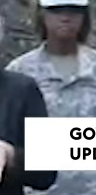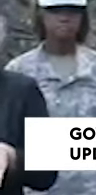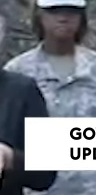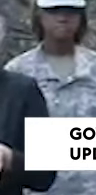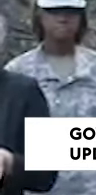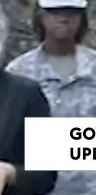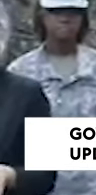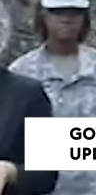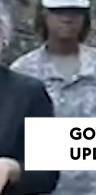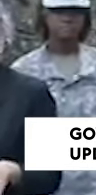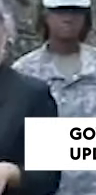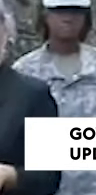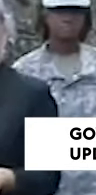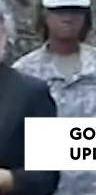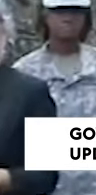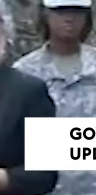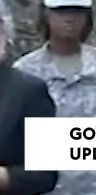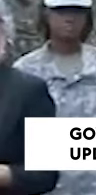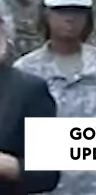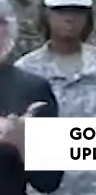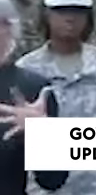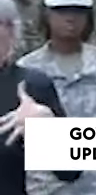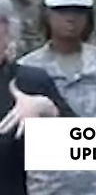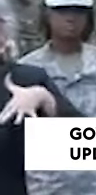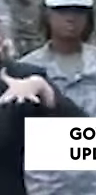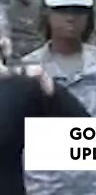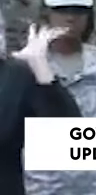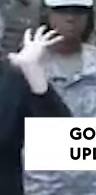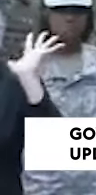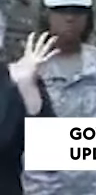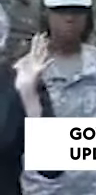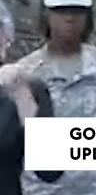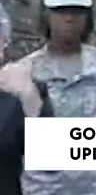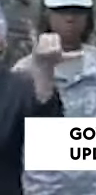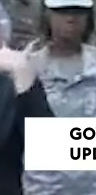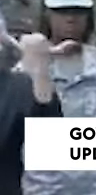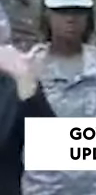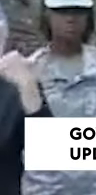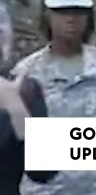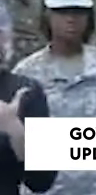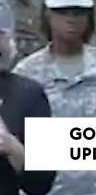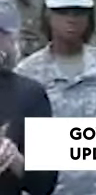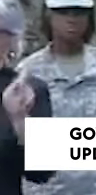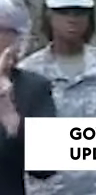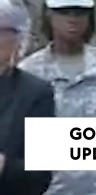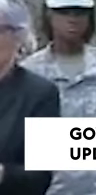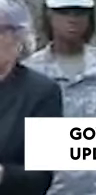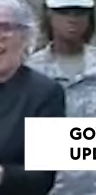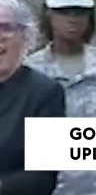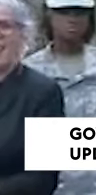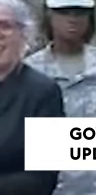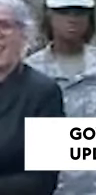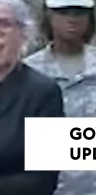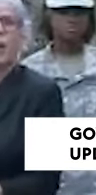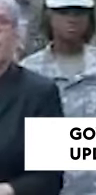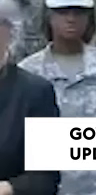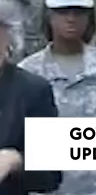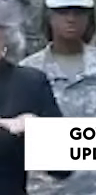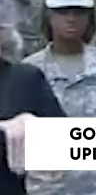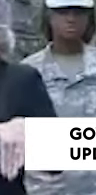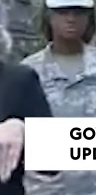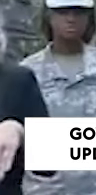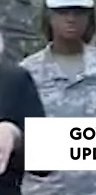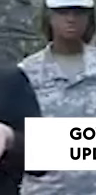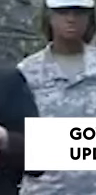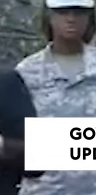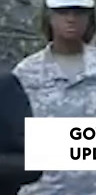feeling of dread that those phone calls represented, you knew that there was going to be a lot of problems. We have not seen that in the same